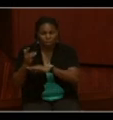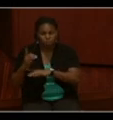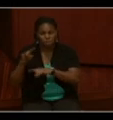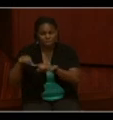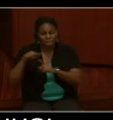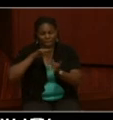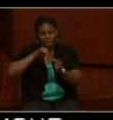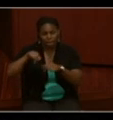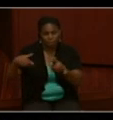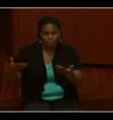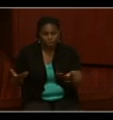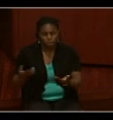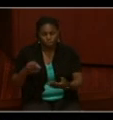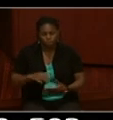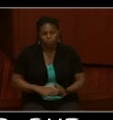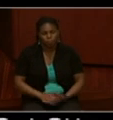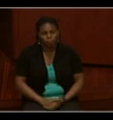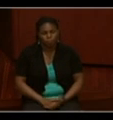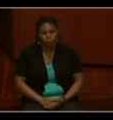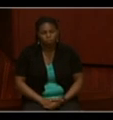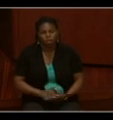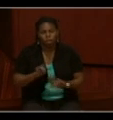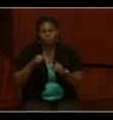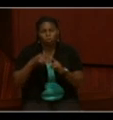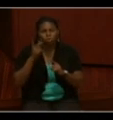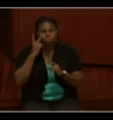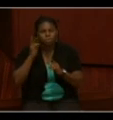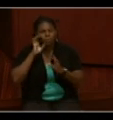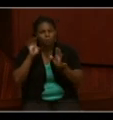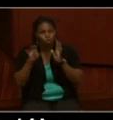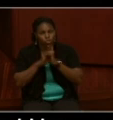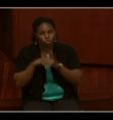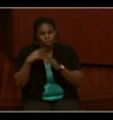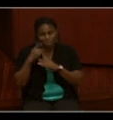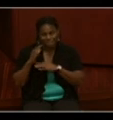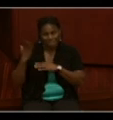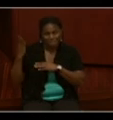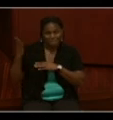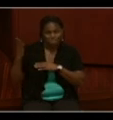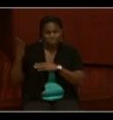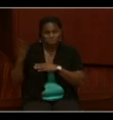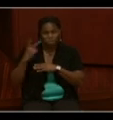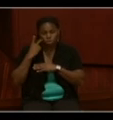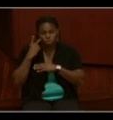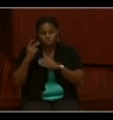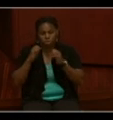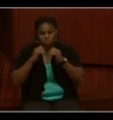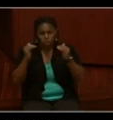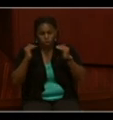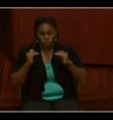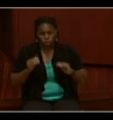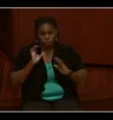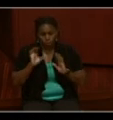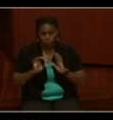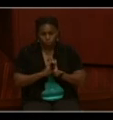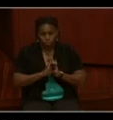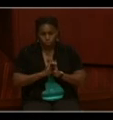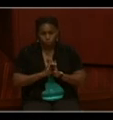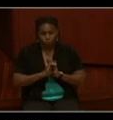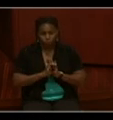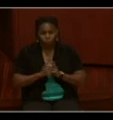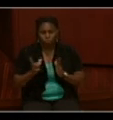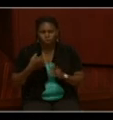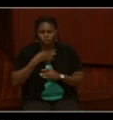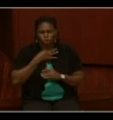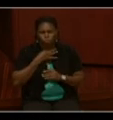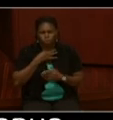here. So when you look at photographs like this, and you'll note that there are bundles in the lower photo, you wonder,